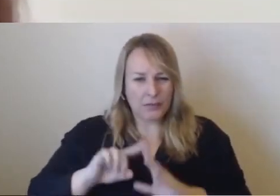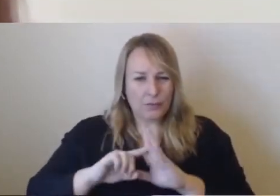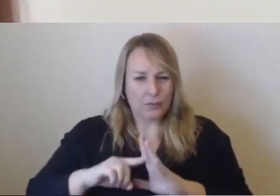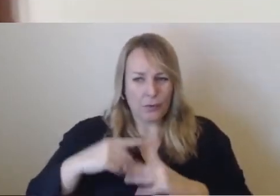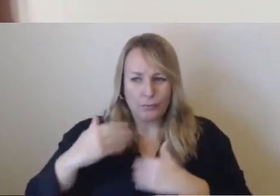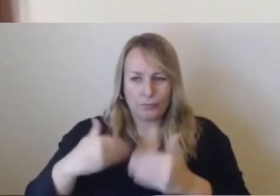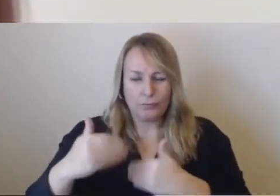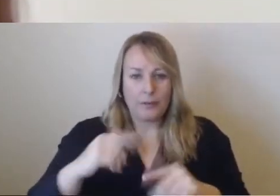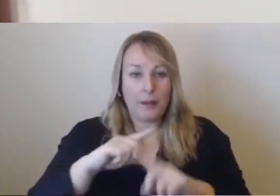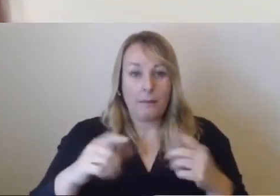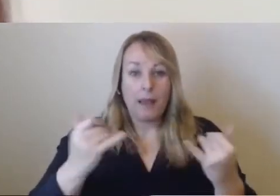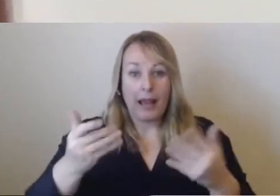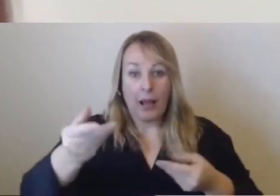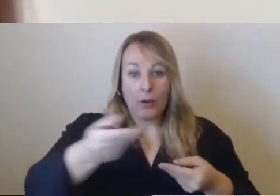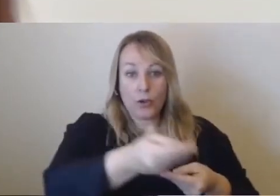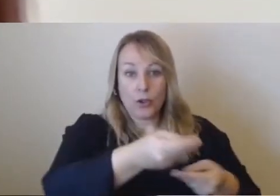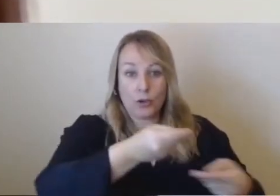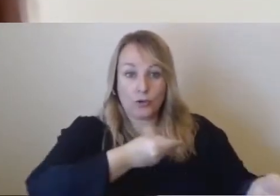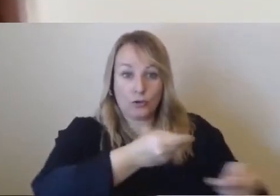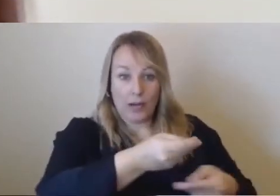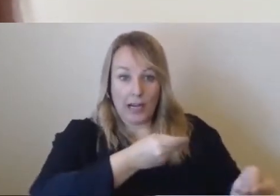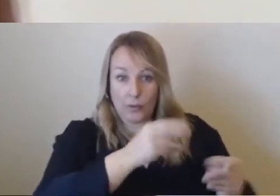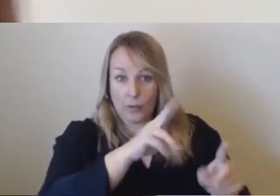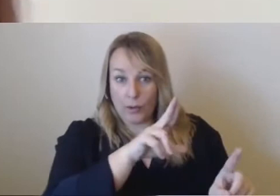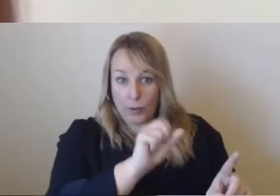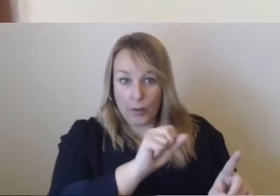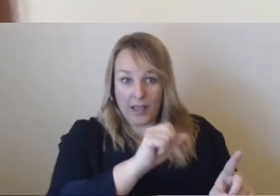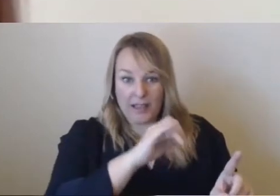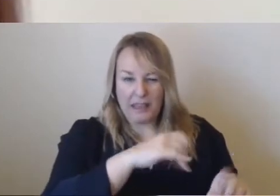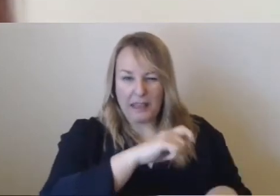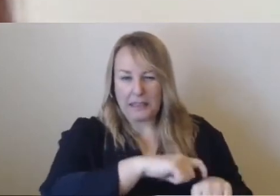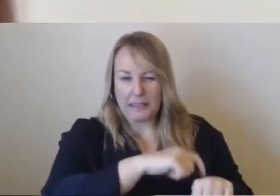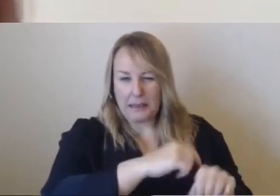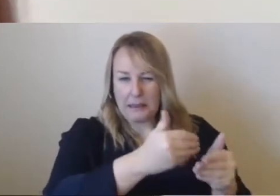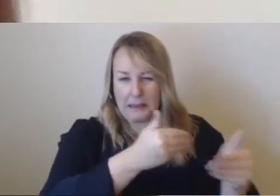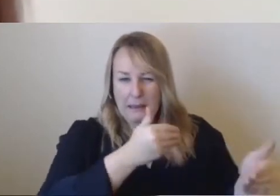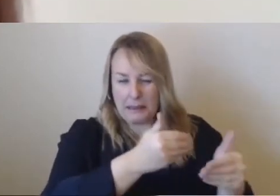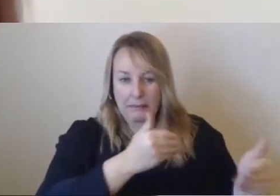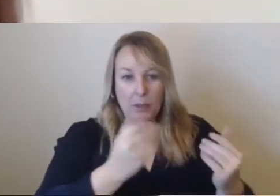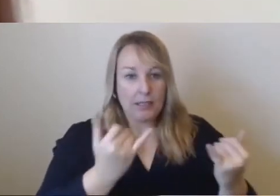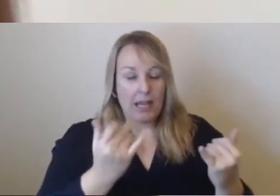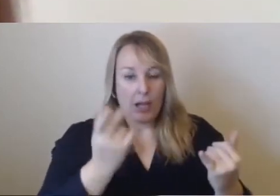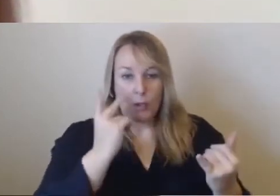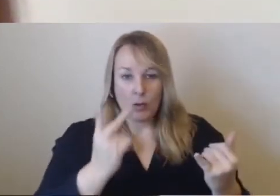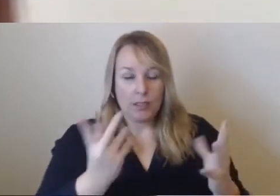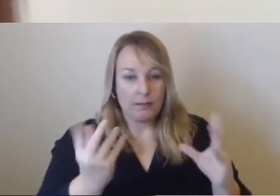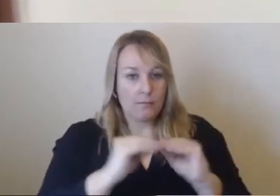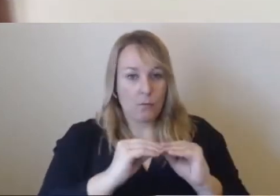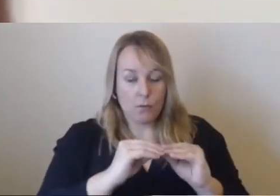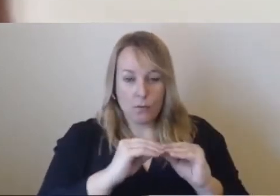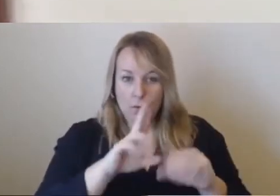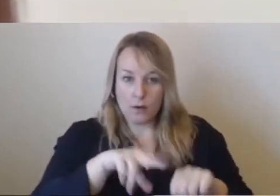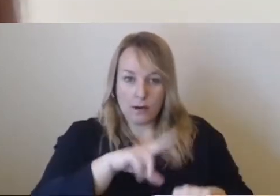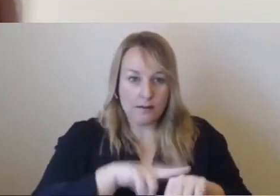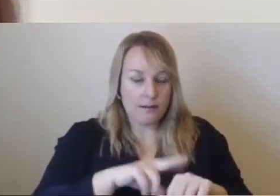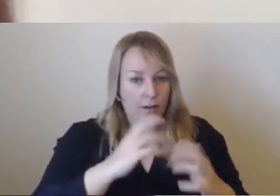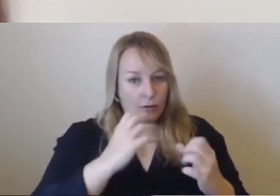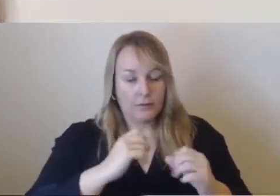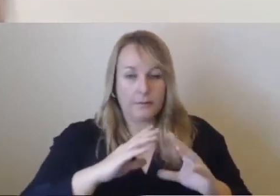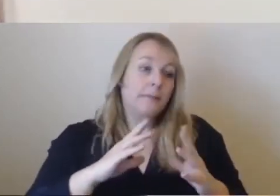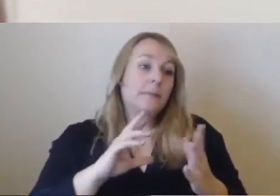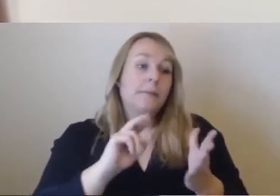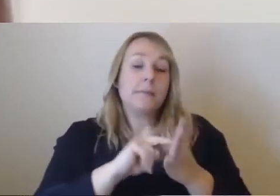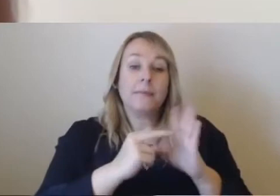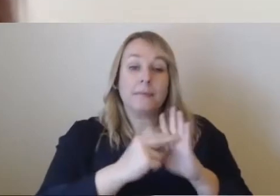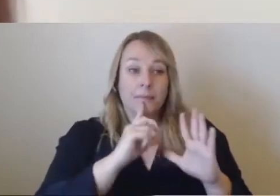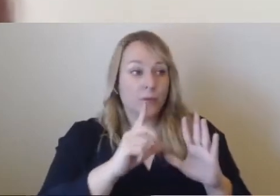the trade war with the US during that time frame, you've seen increasing nationalism both towards the